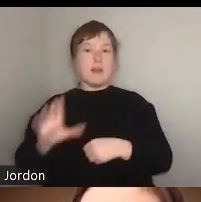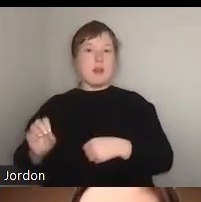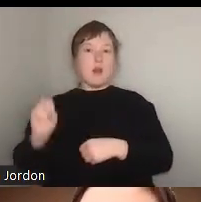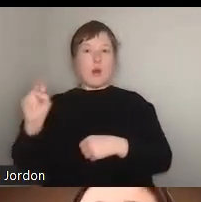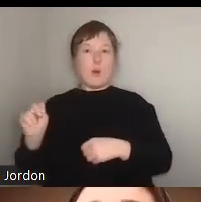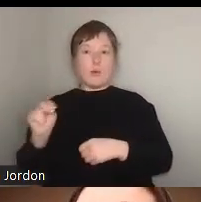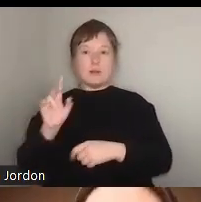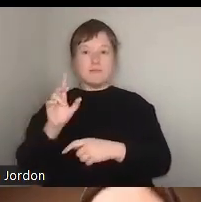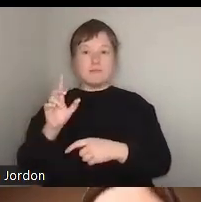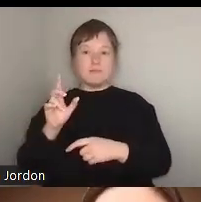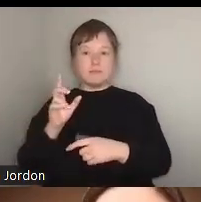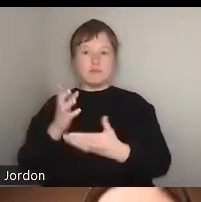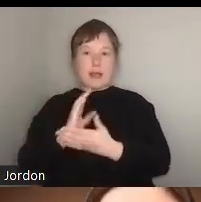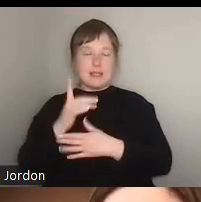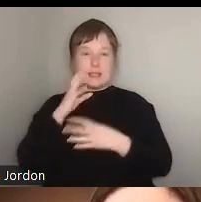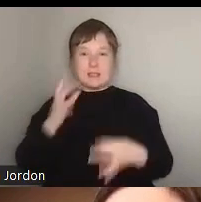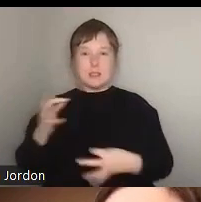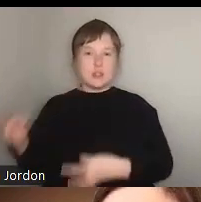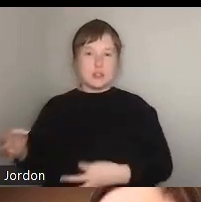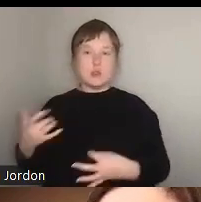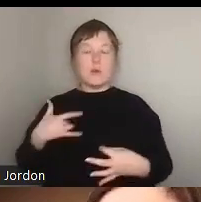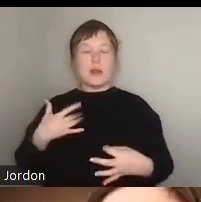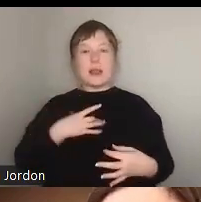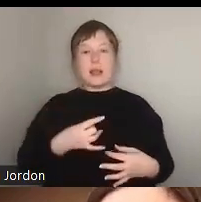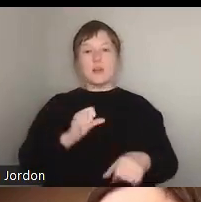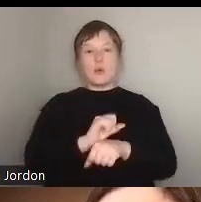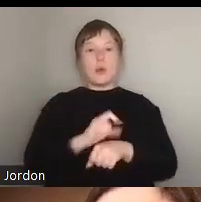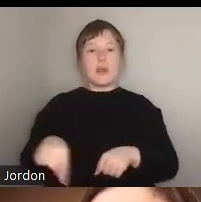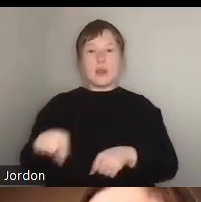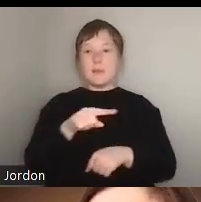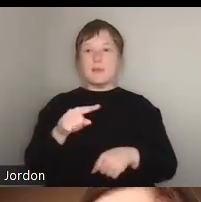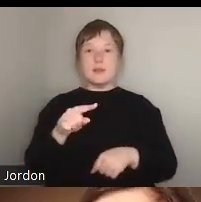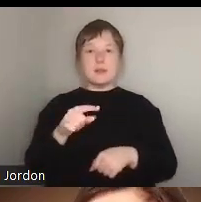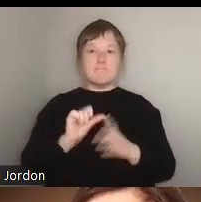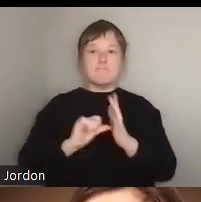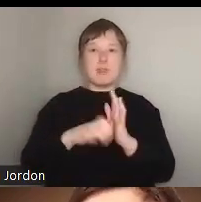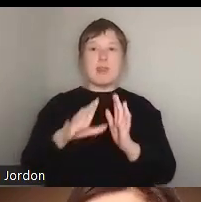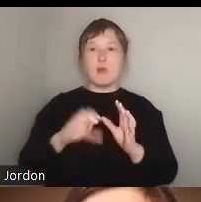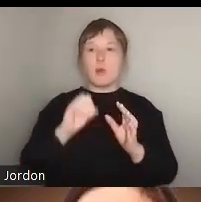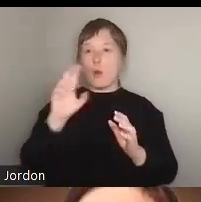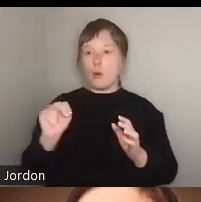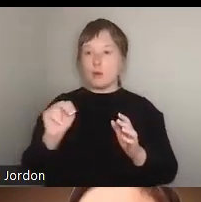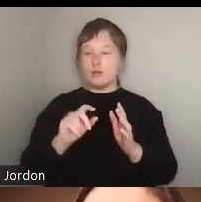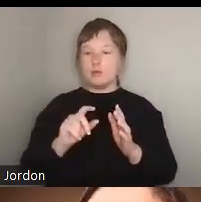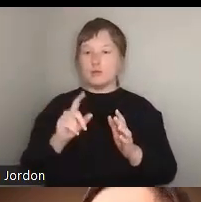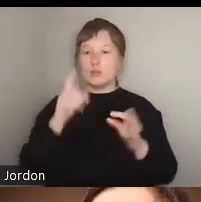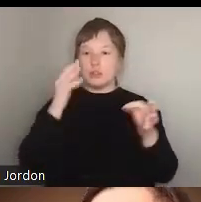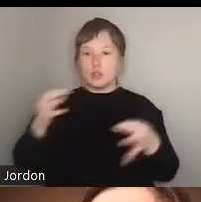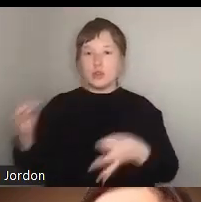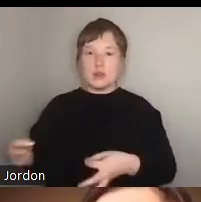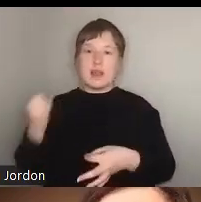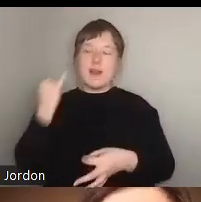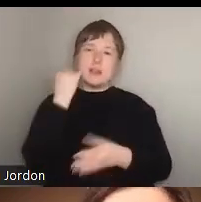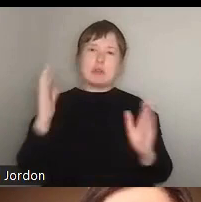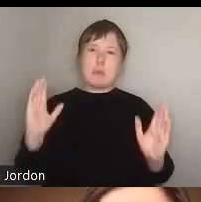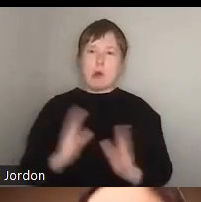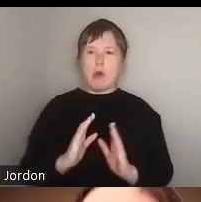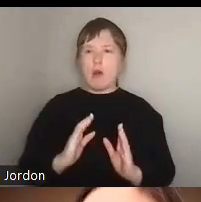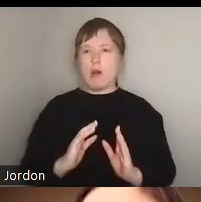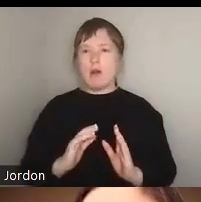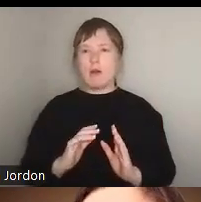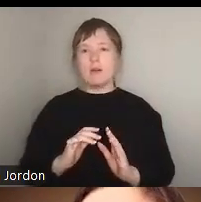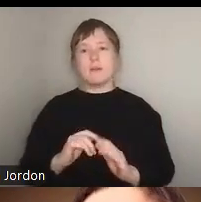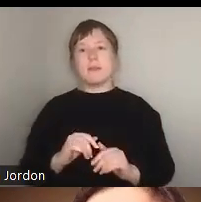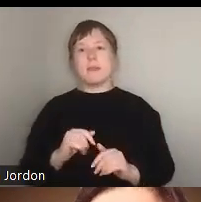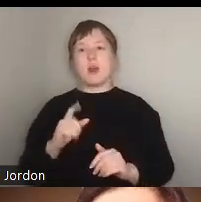people, we like to really emphasize like choice and let them like make their own decisions. Like even if it's something like little, all these